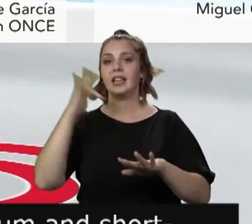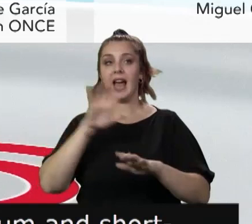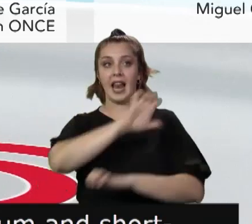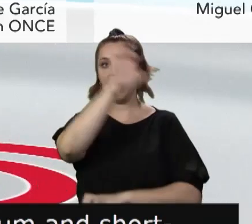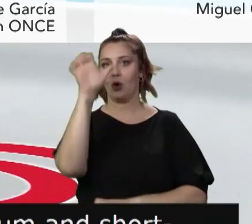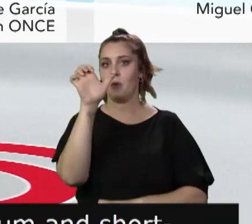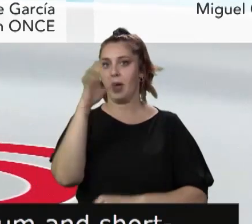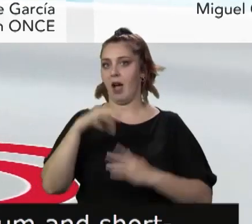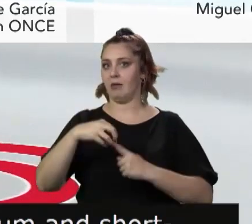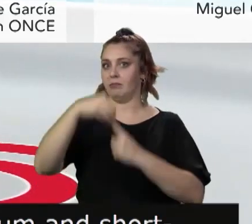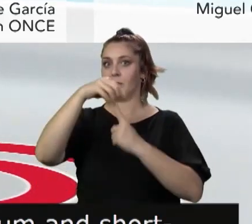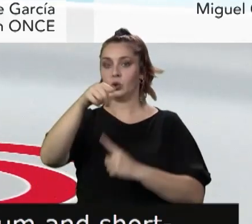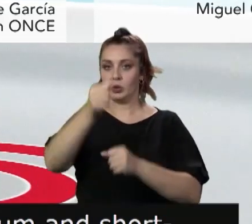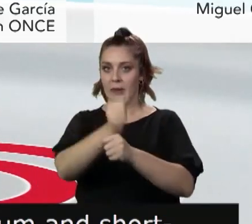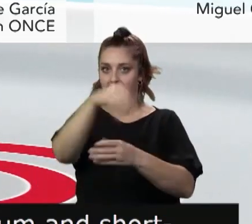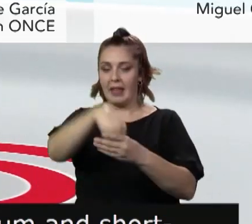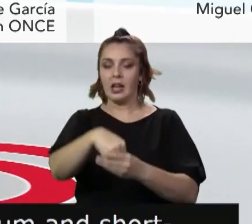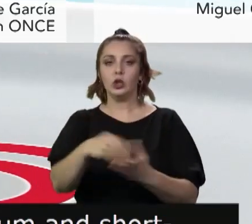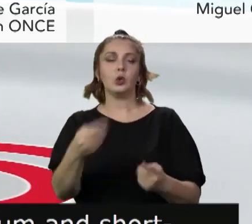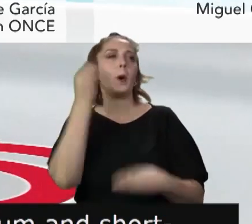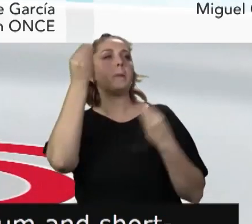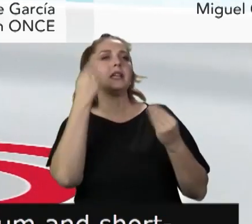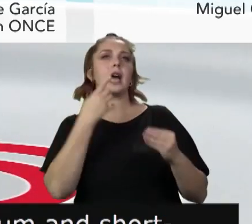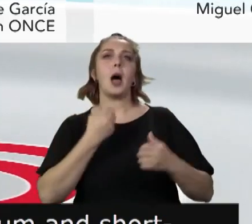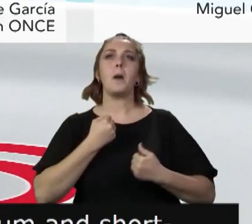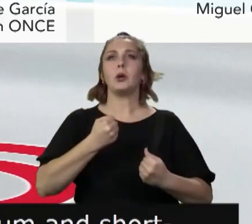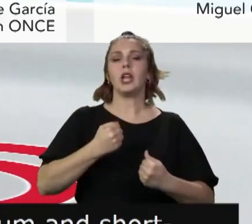the European technological industry.